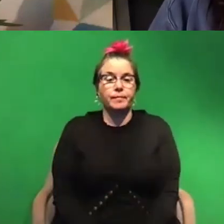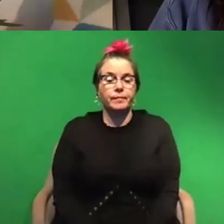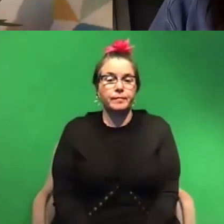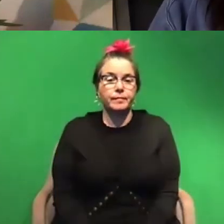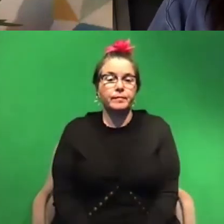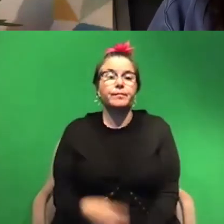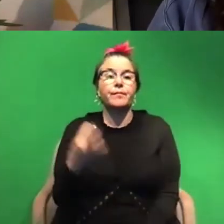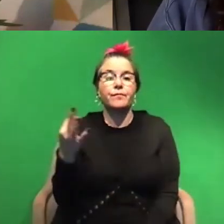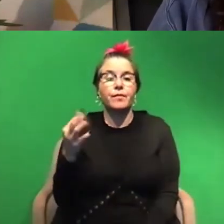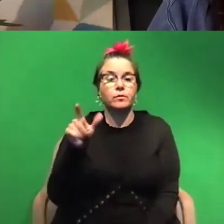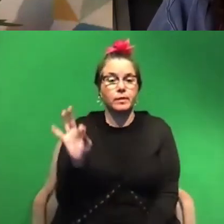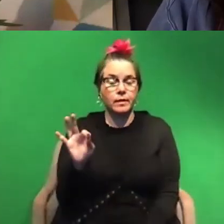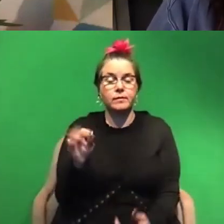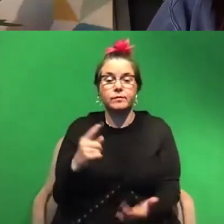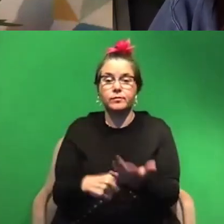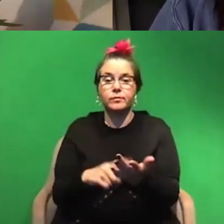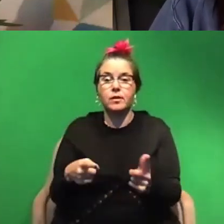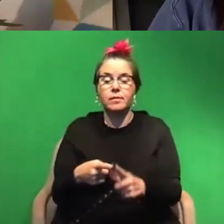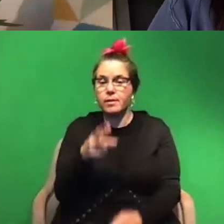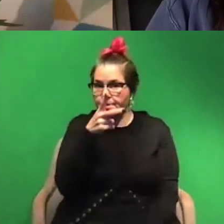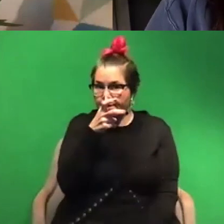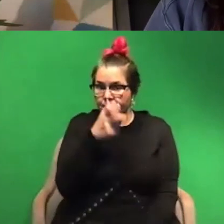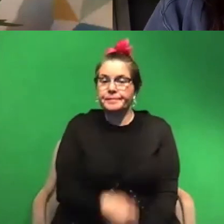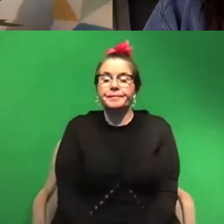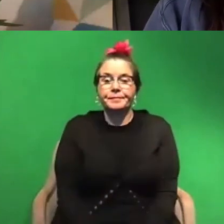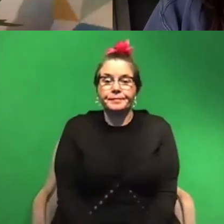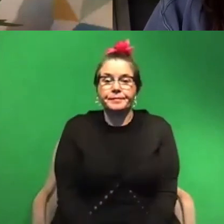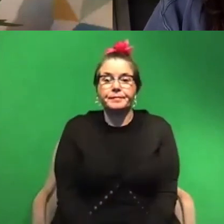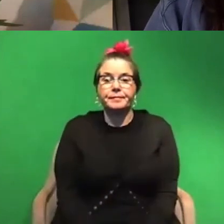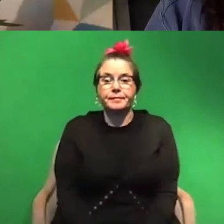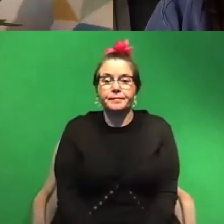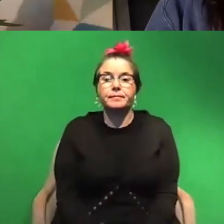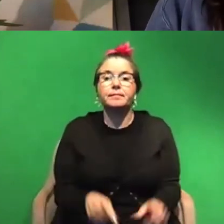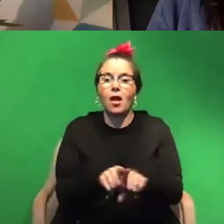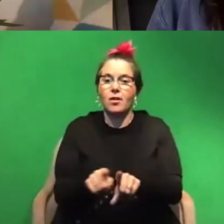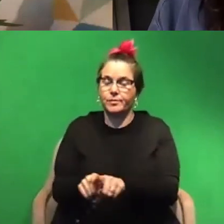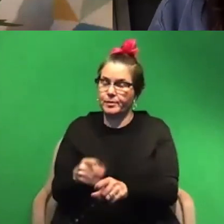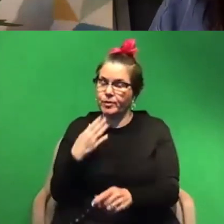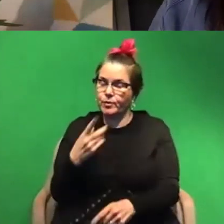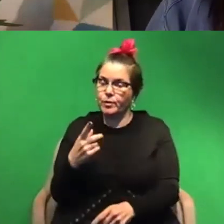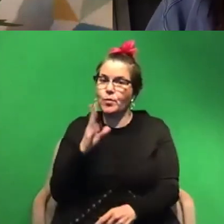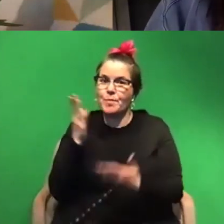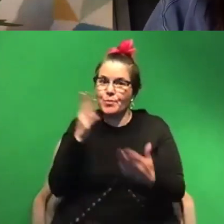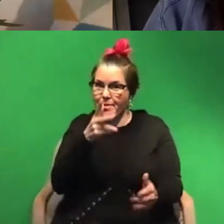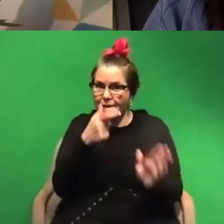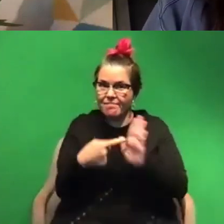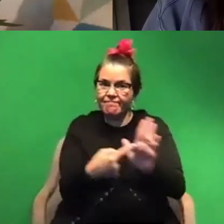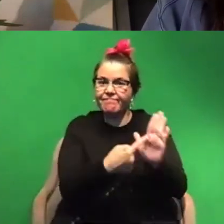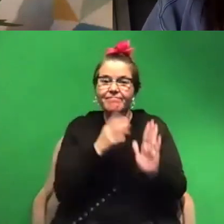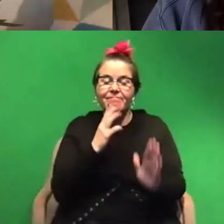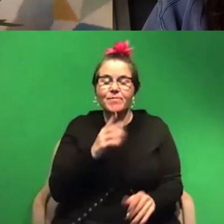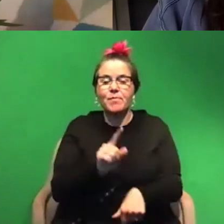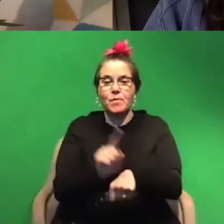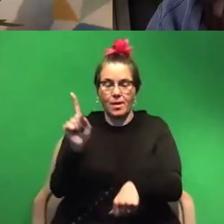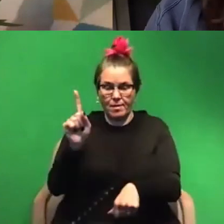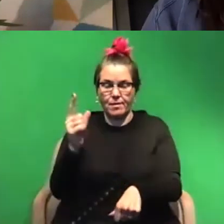the 29th, we're talking about bugs. And that's also going to be a real good one because she's going to bring bugs for us at 1 p.m. Friday,